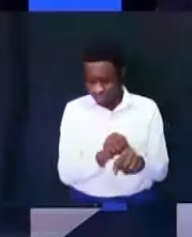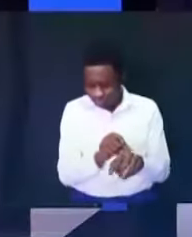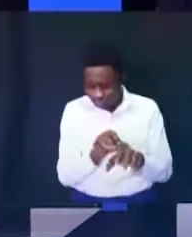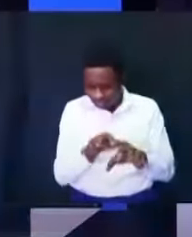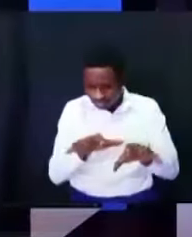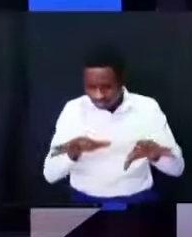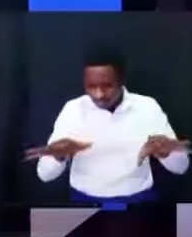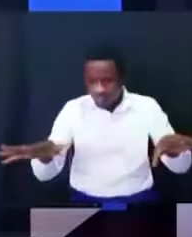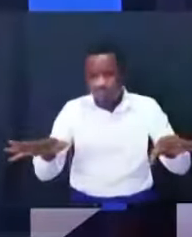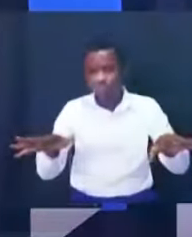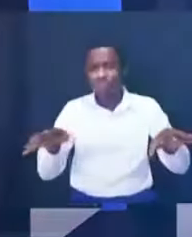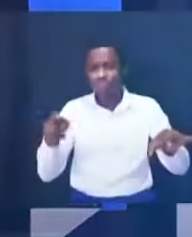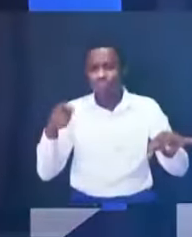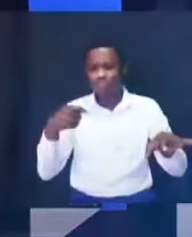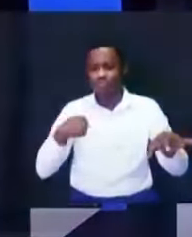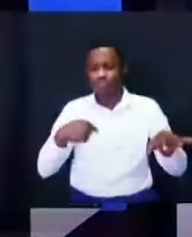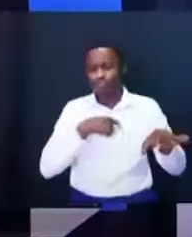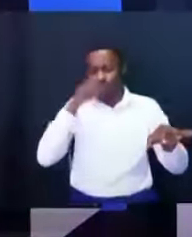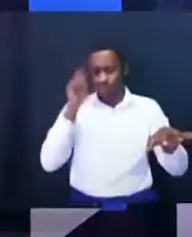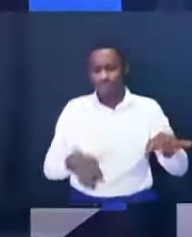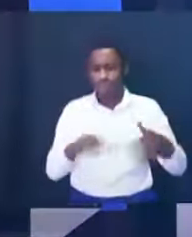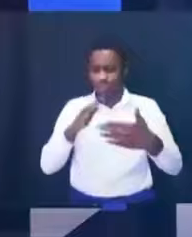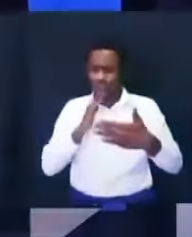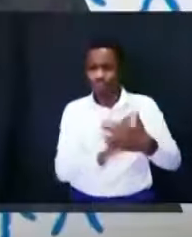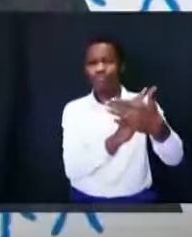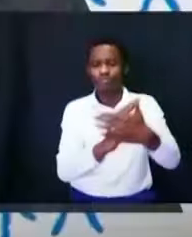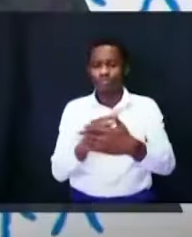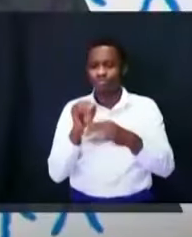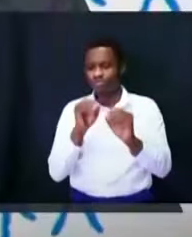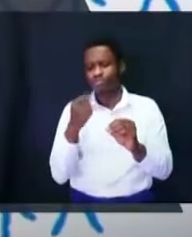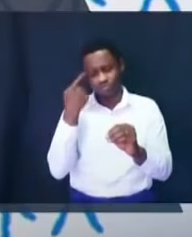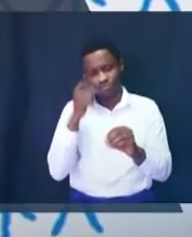spress and we need to prevent these teachings from